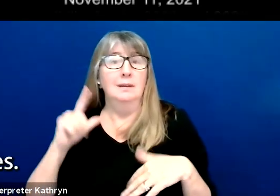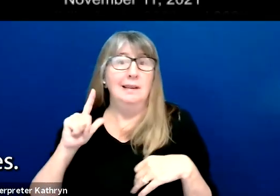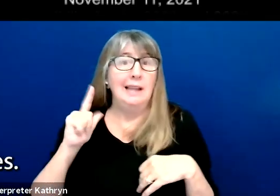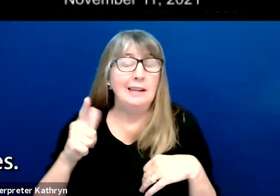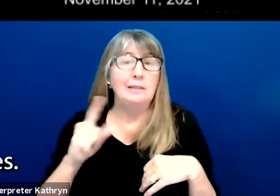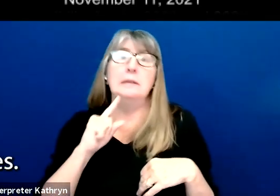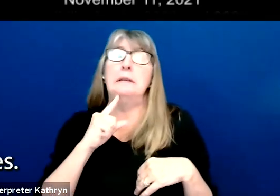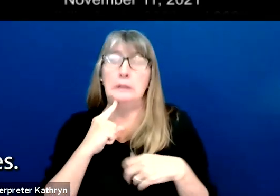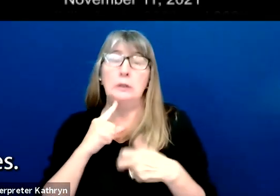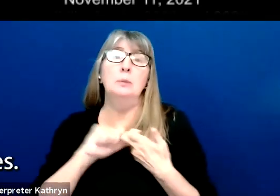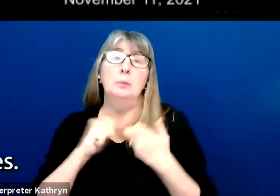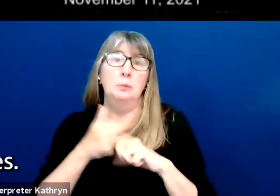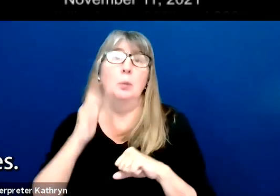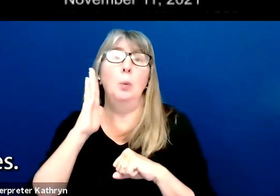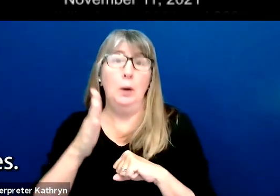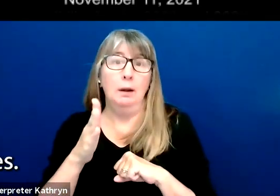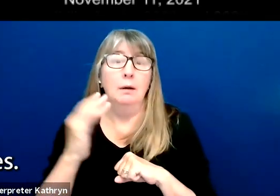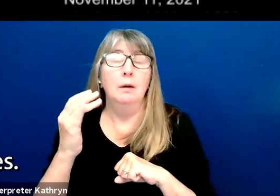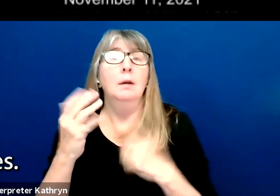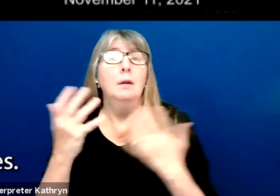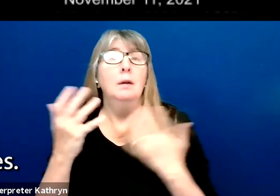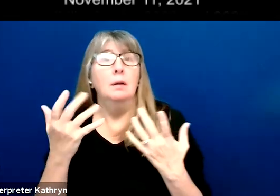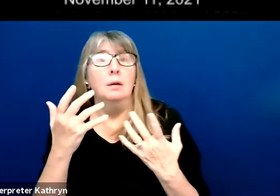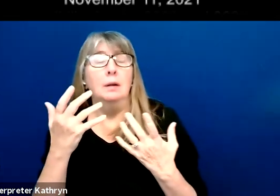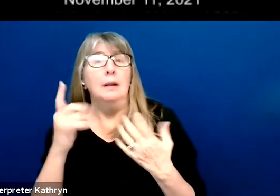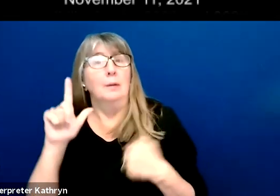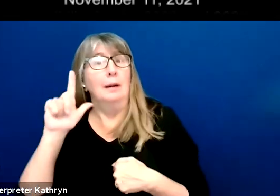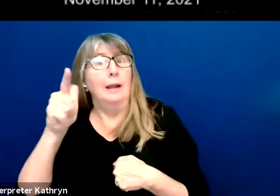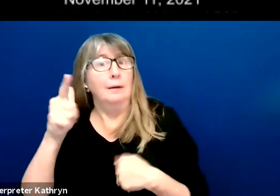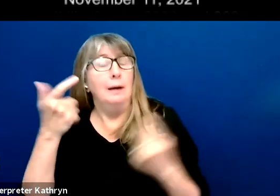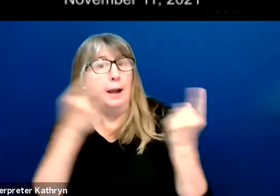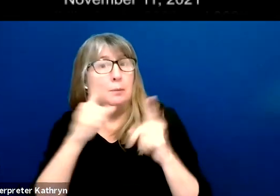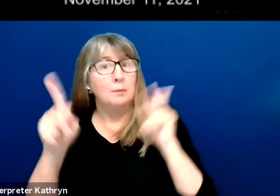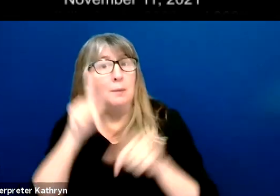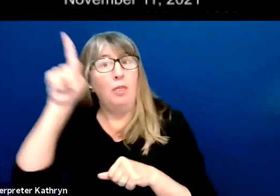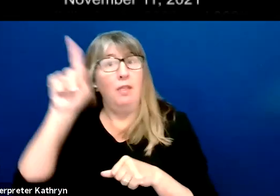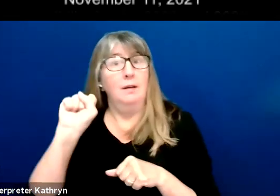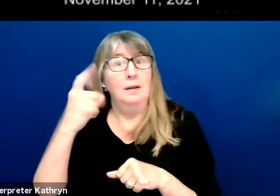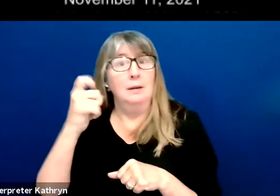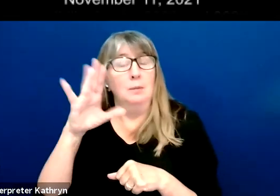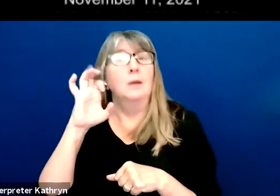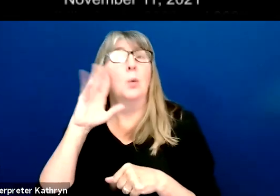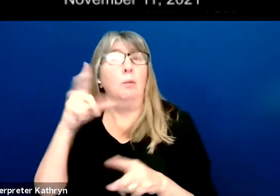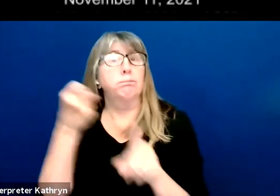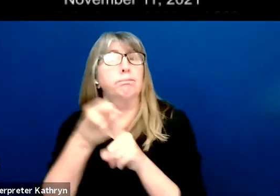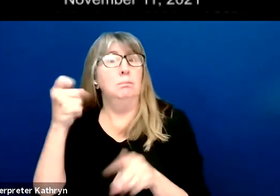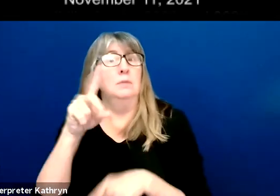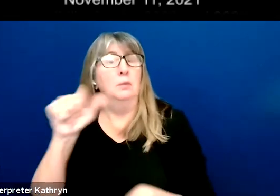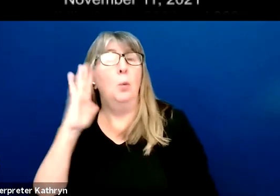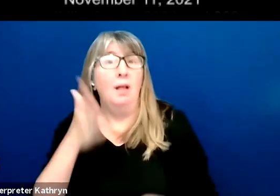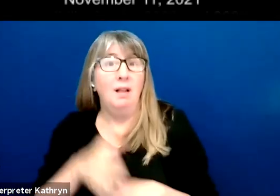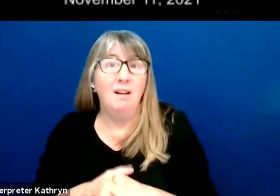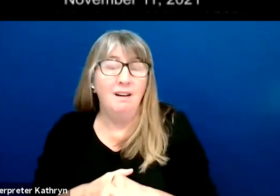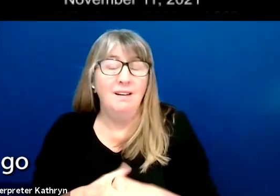pickle when people in space acquire disabilities. And that leads me back to, if we are going to design